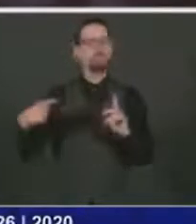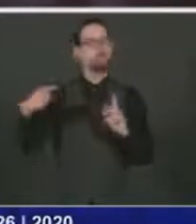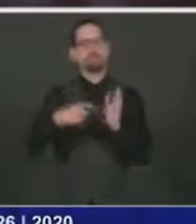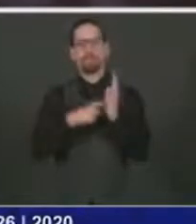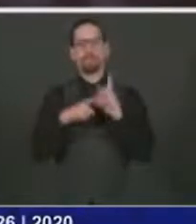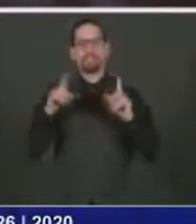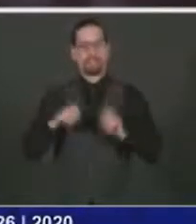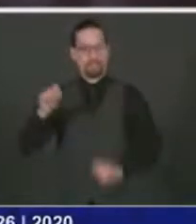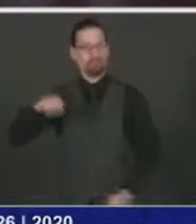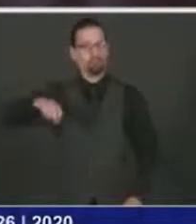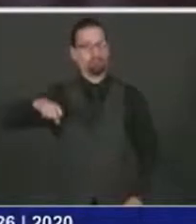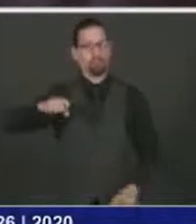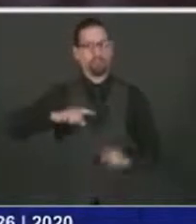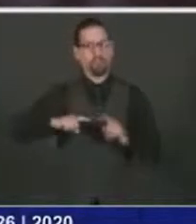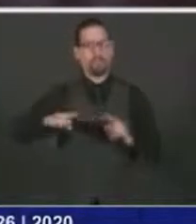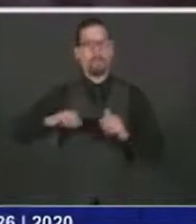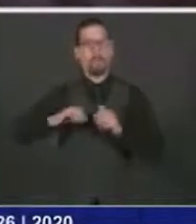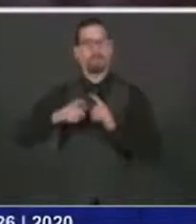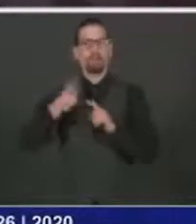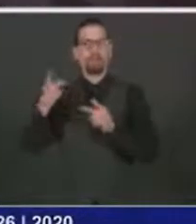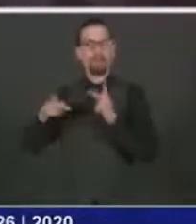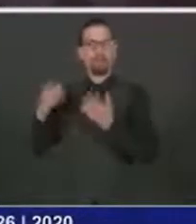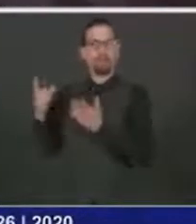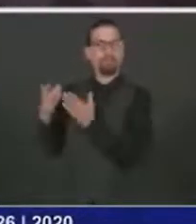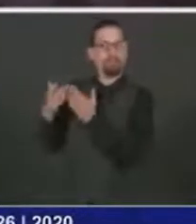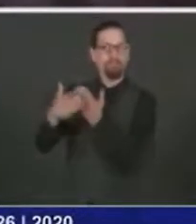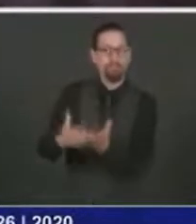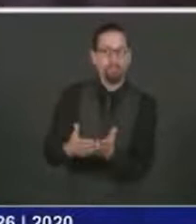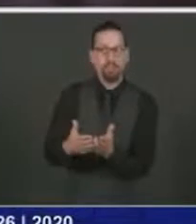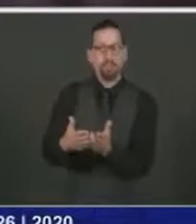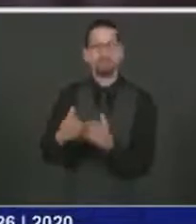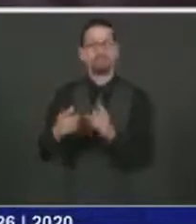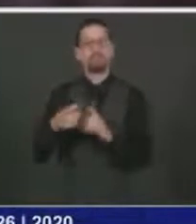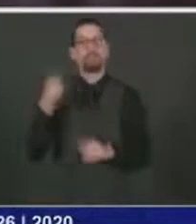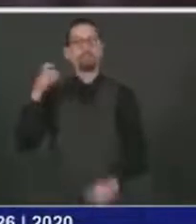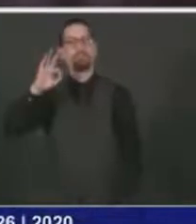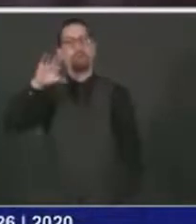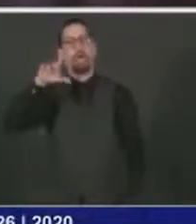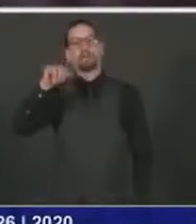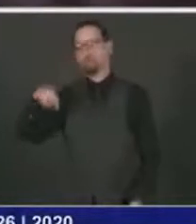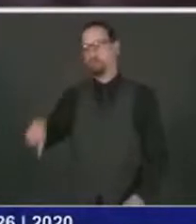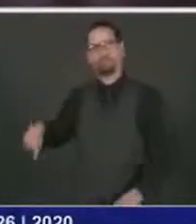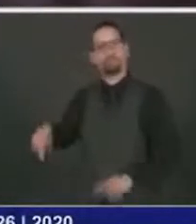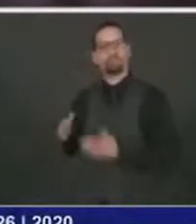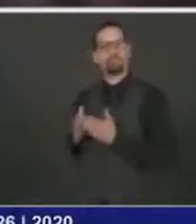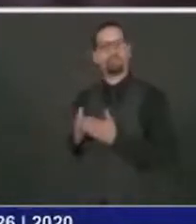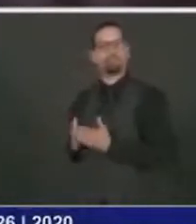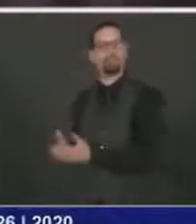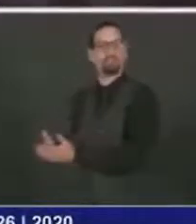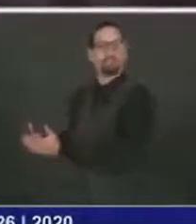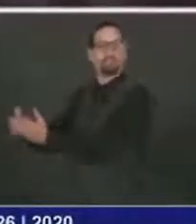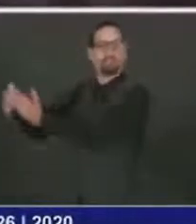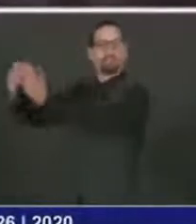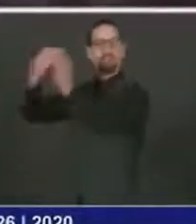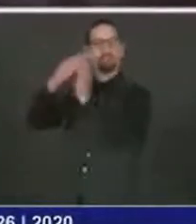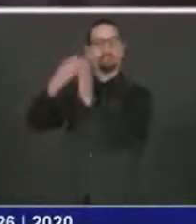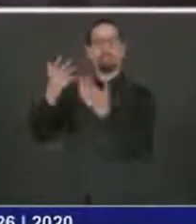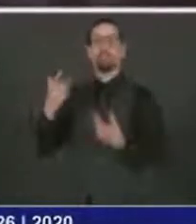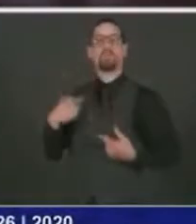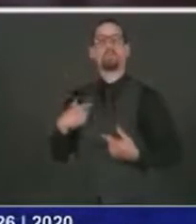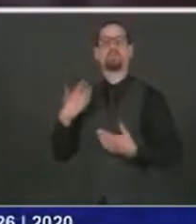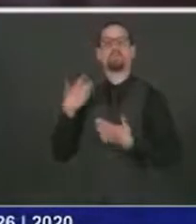Actually, you know, people come by boat. A lot of folks have their boats up here coming from Florida. People have already rented homes. They might already be here for their